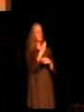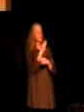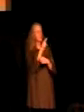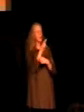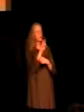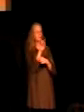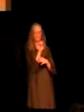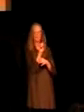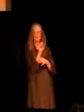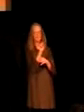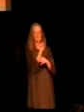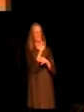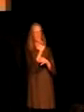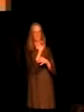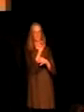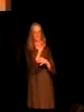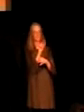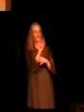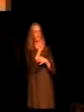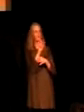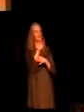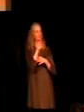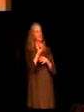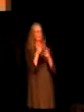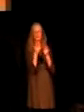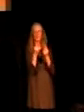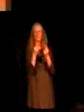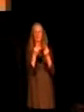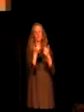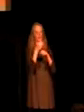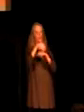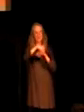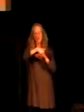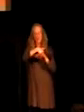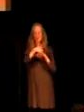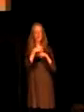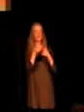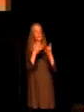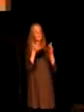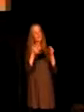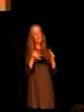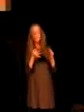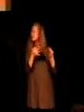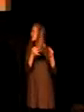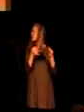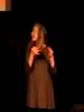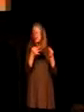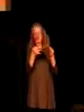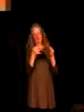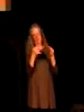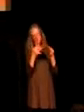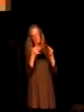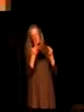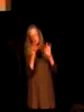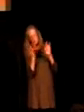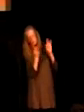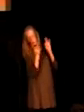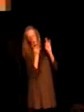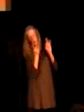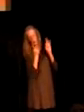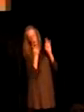one time, who knows what he was doing late at night, but he thought, I'm going to just take a look at one of those backside